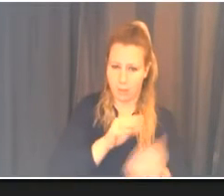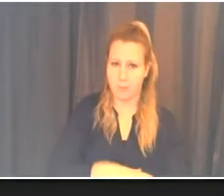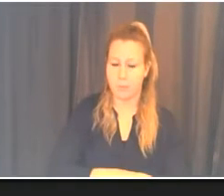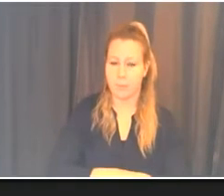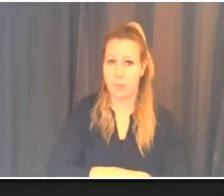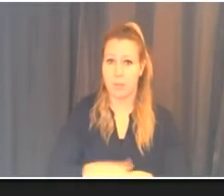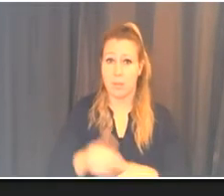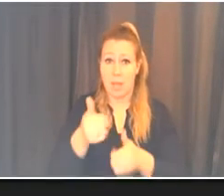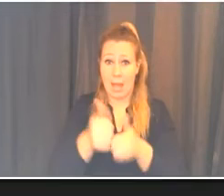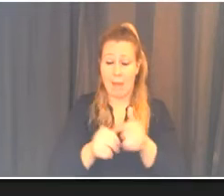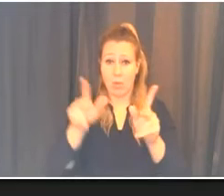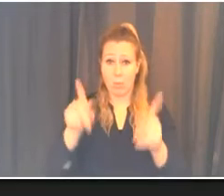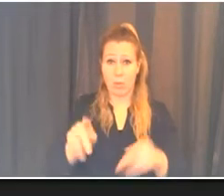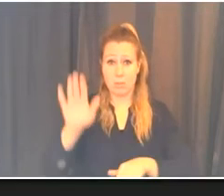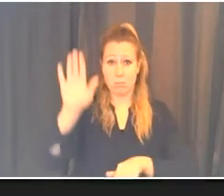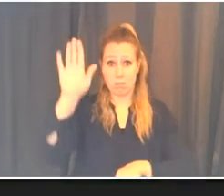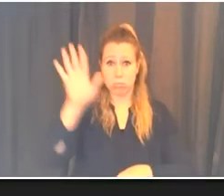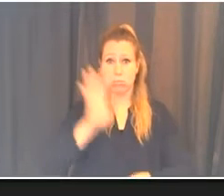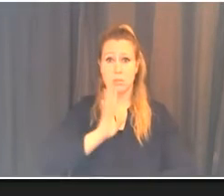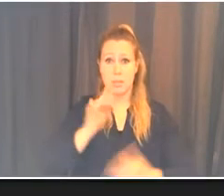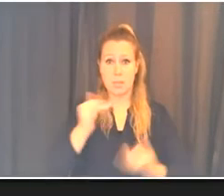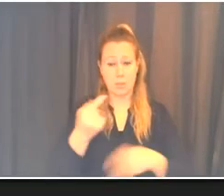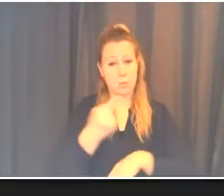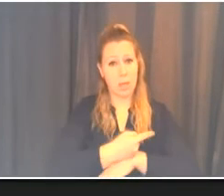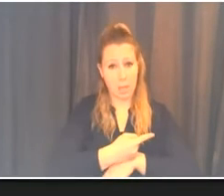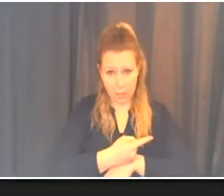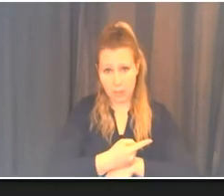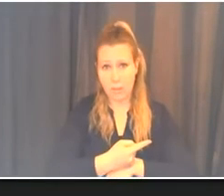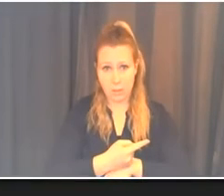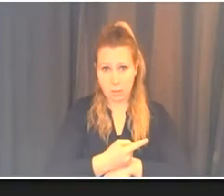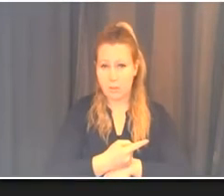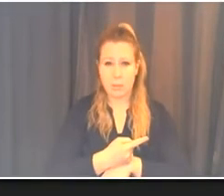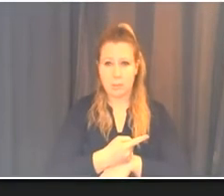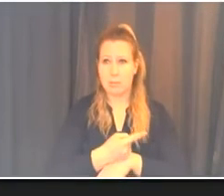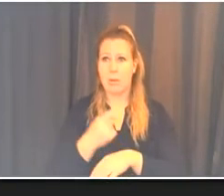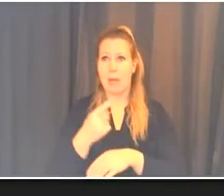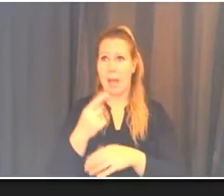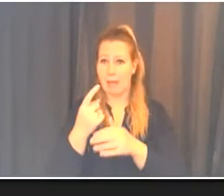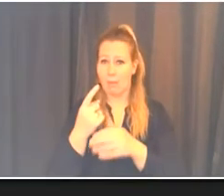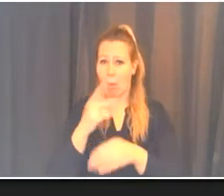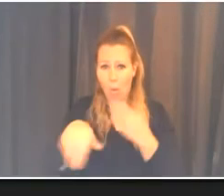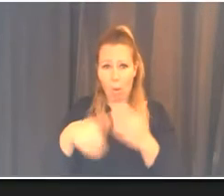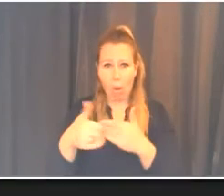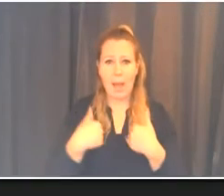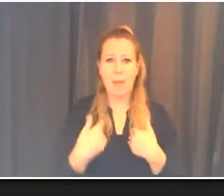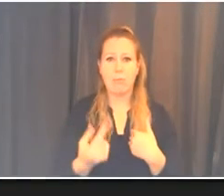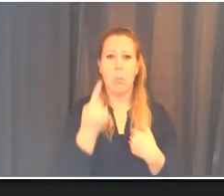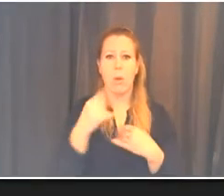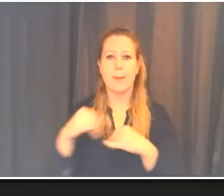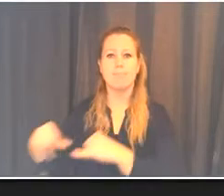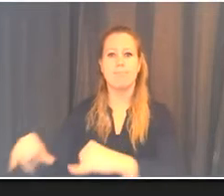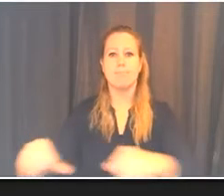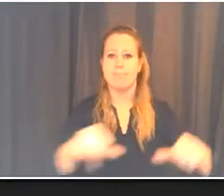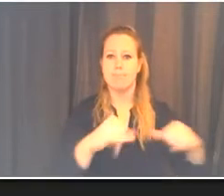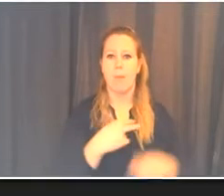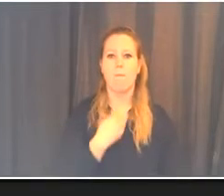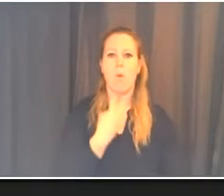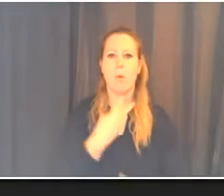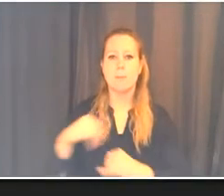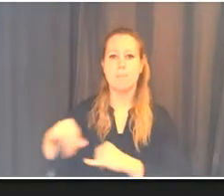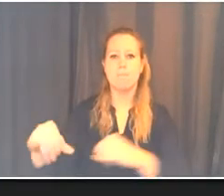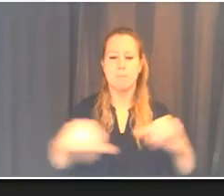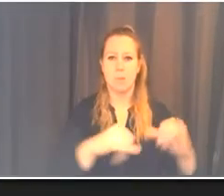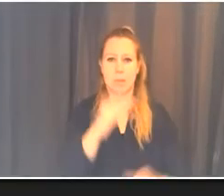issue that predated covid-19 by centuries but that is being intensified by this pandemic and it would be so very wise to